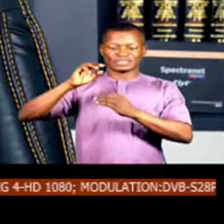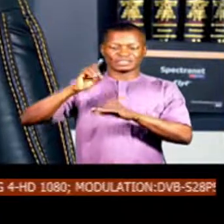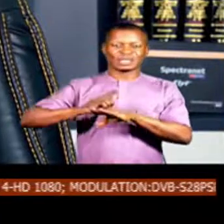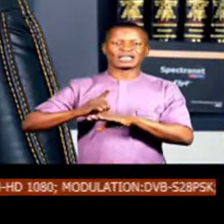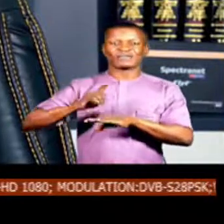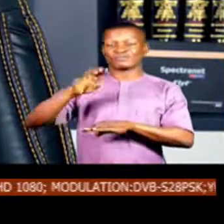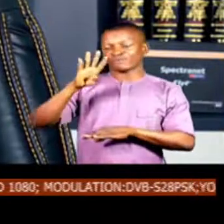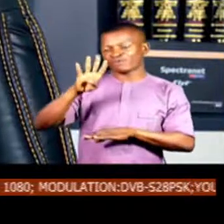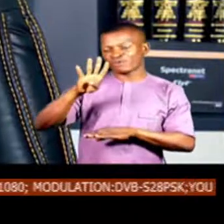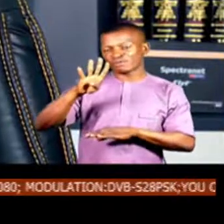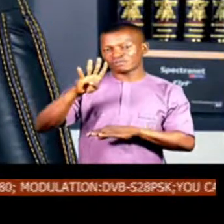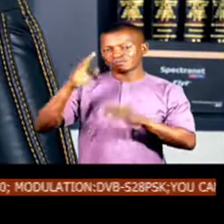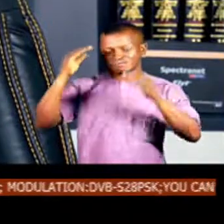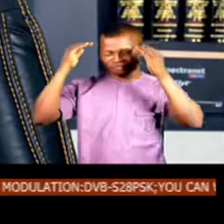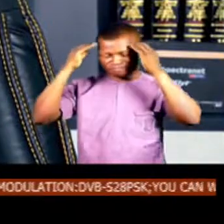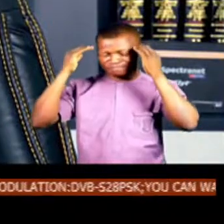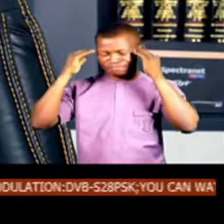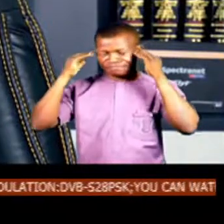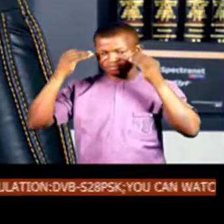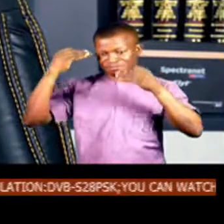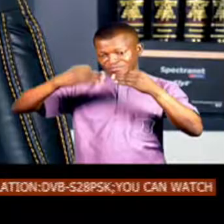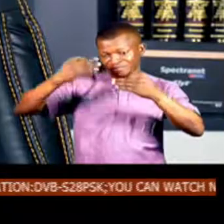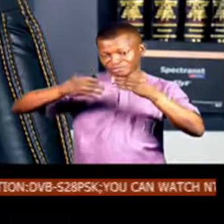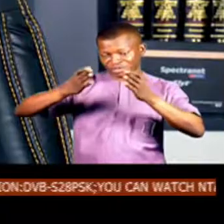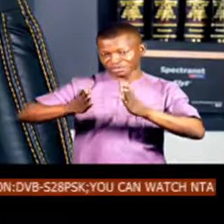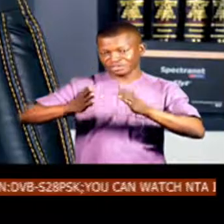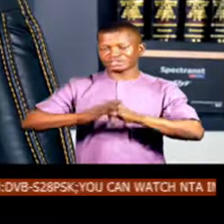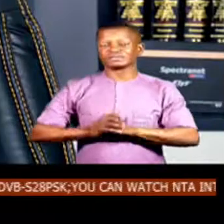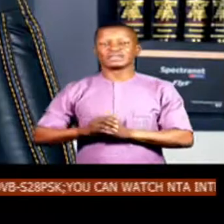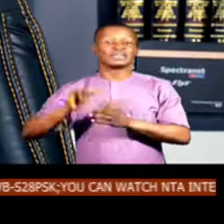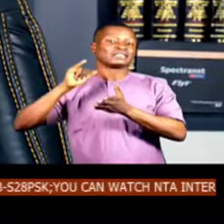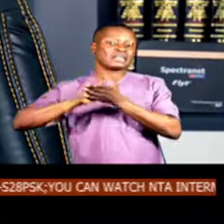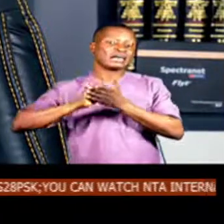appointed 4 judges